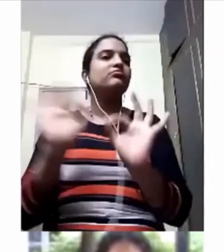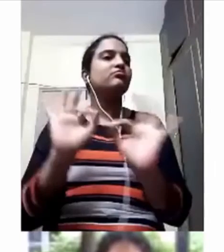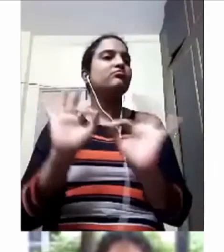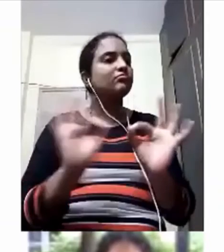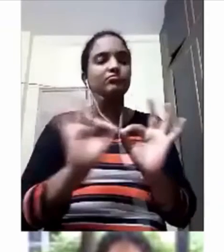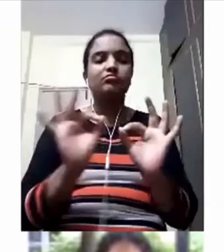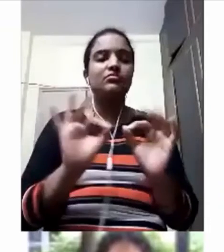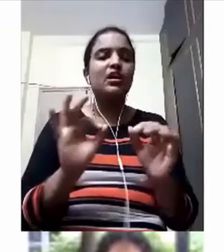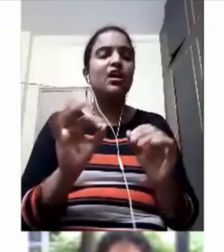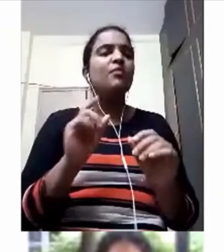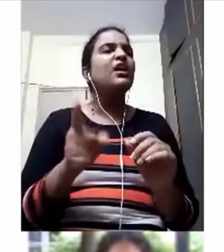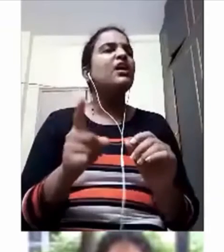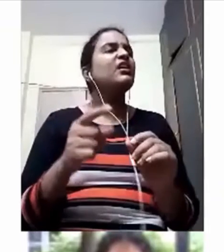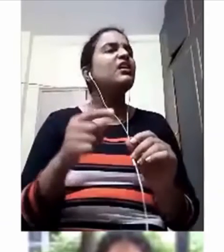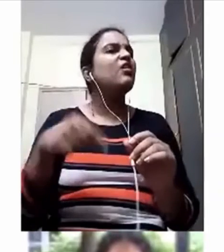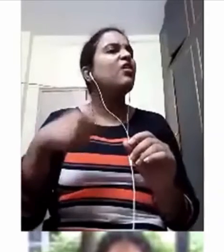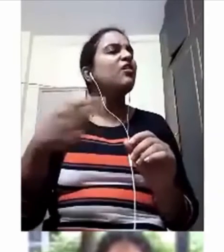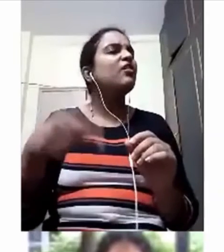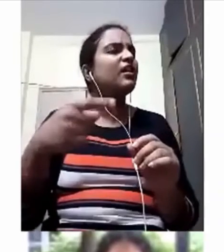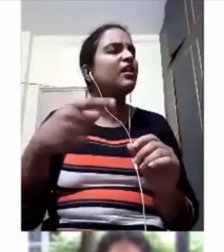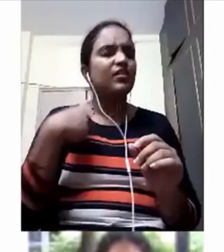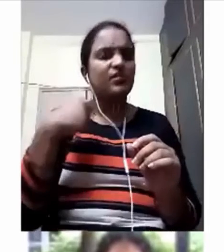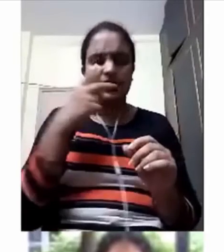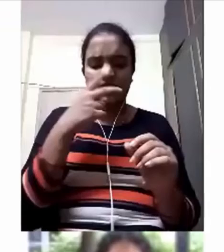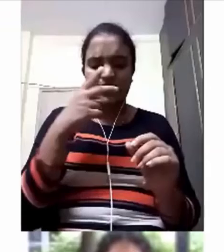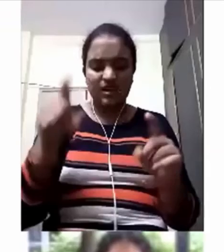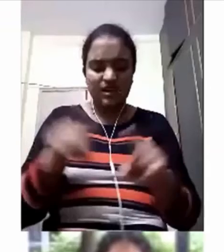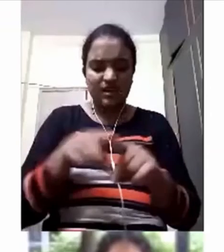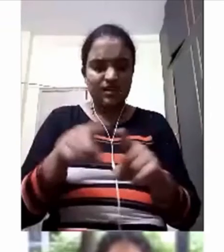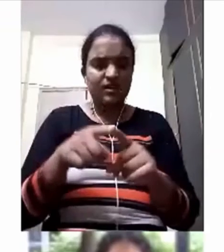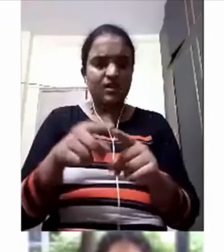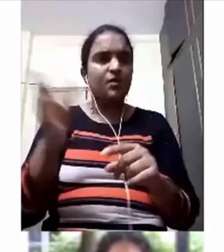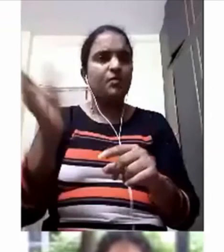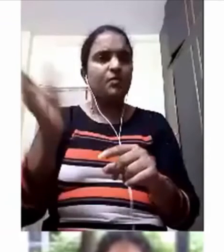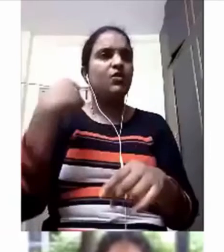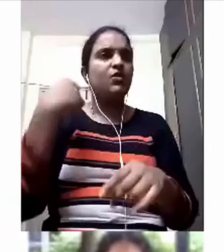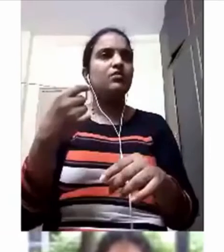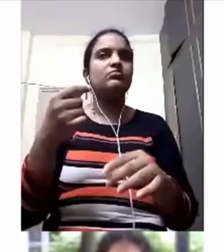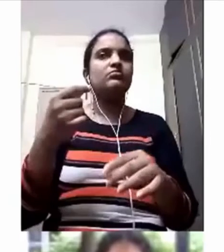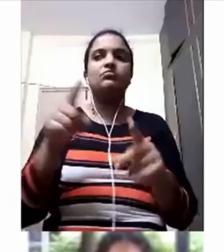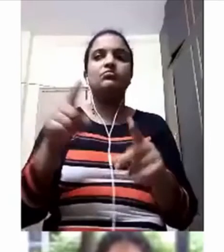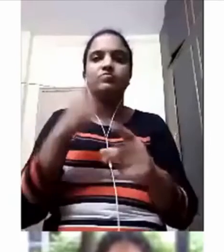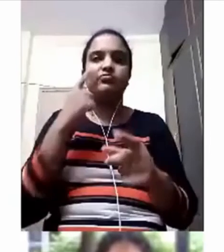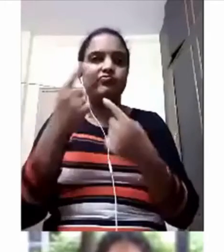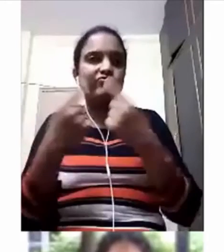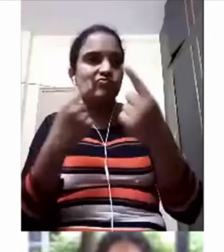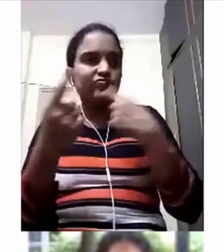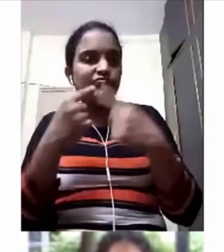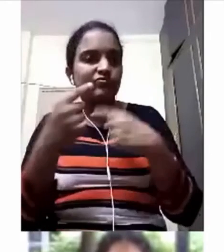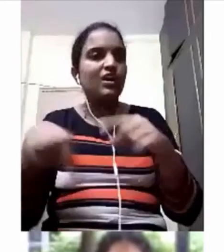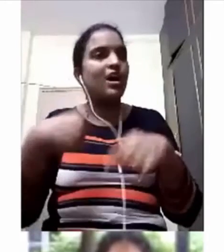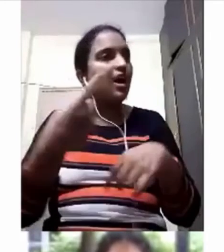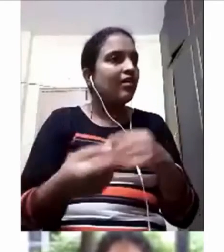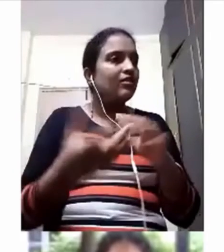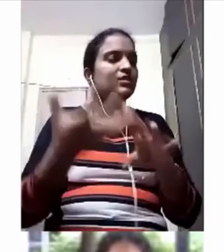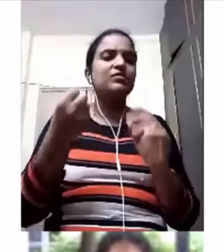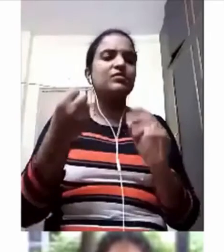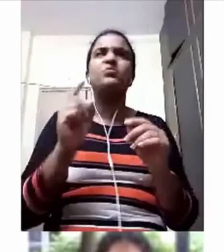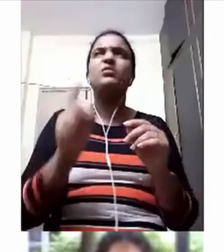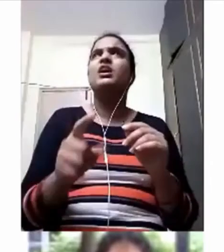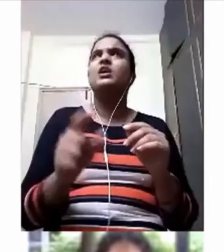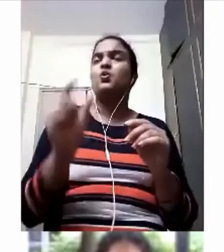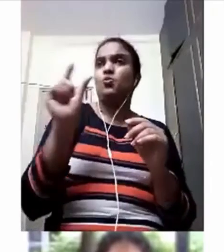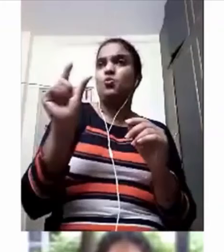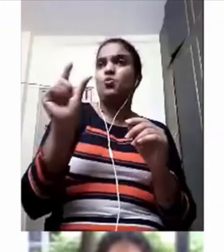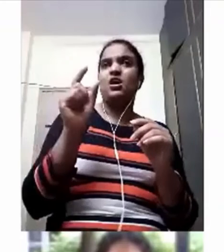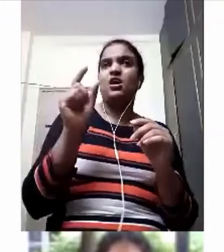I usually use "I found out" or "I was assessed." And like I said, not everybody uses these words. It's just